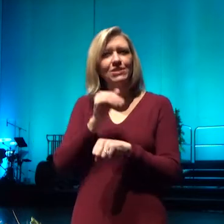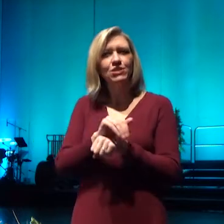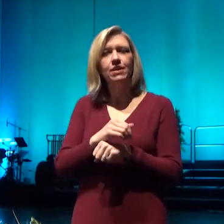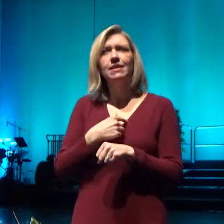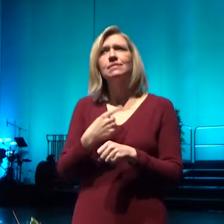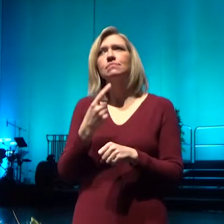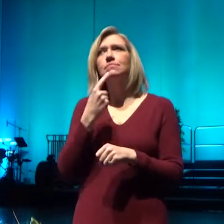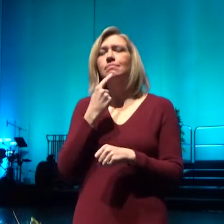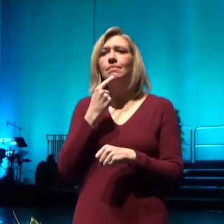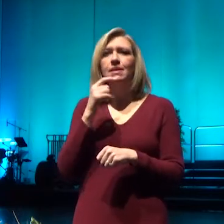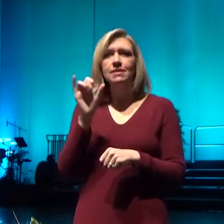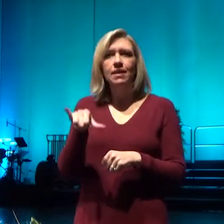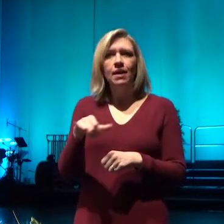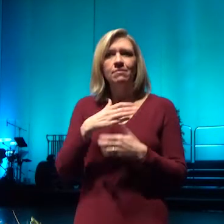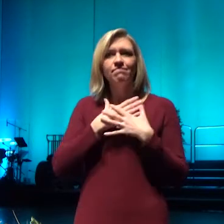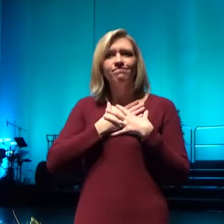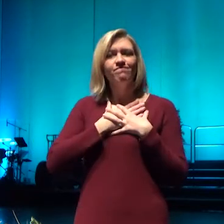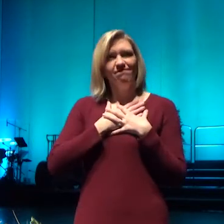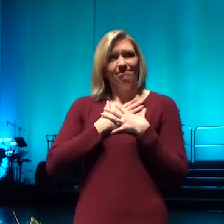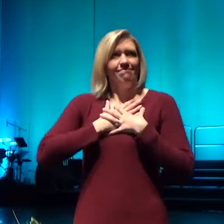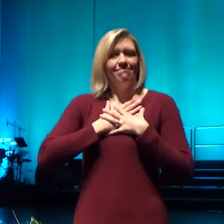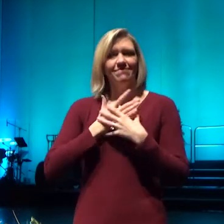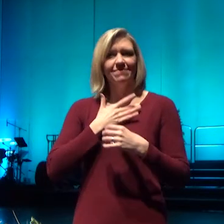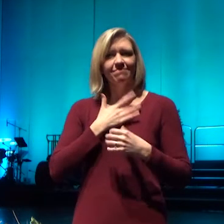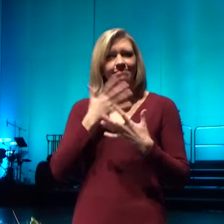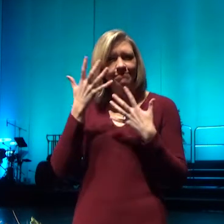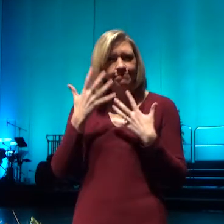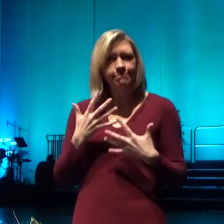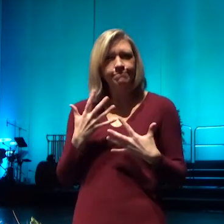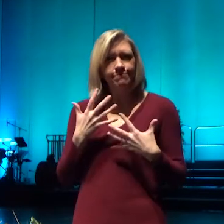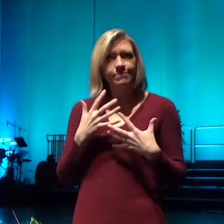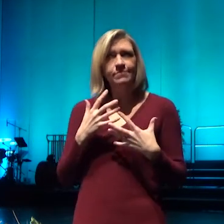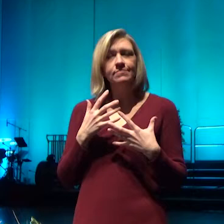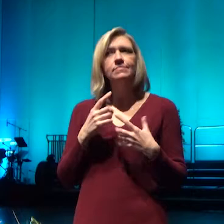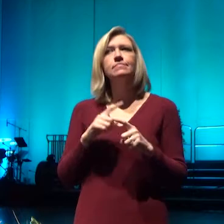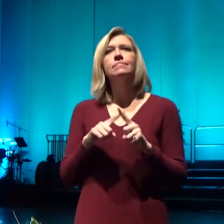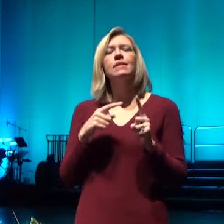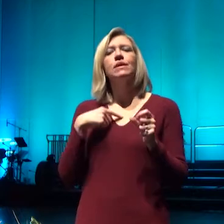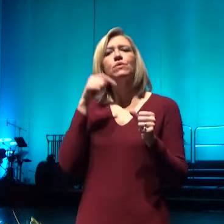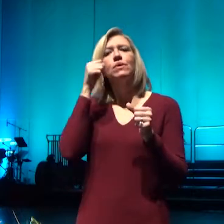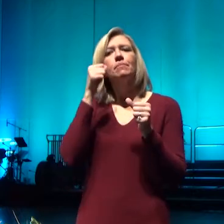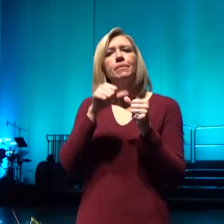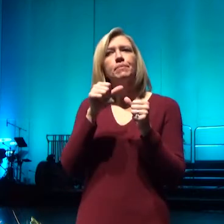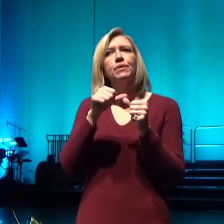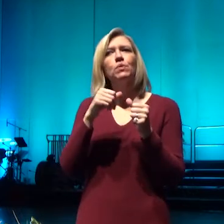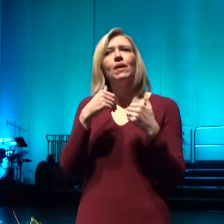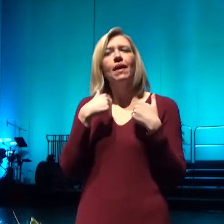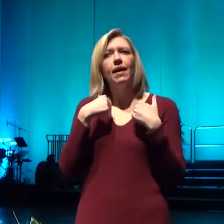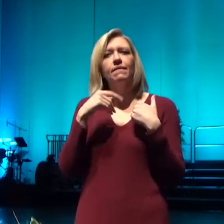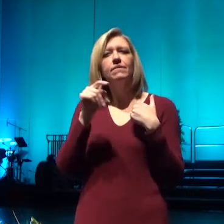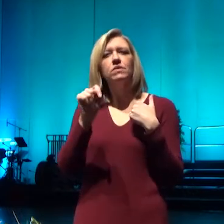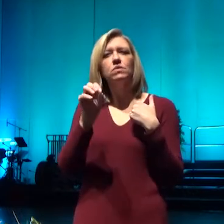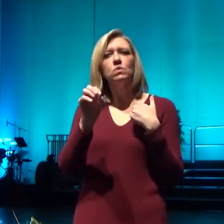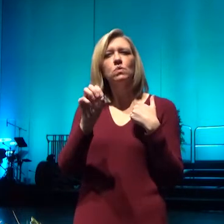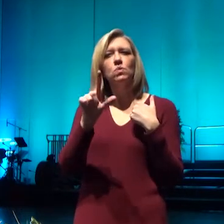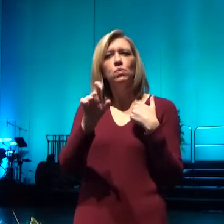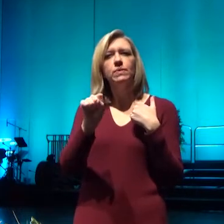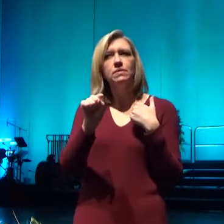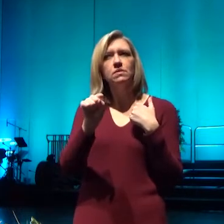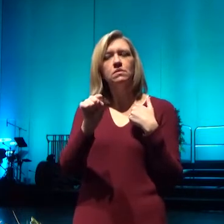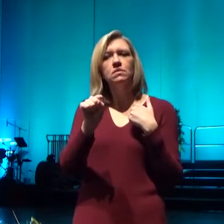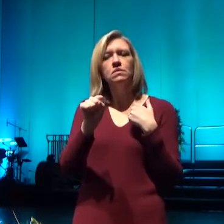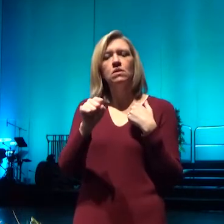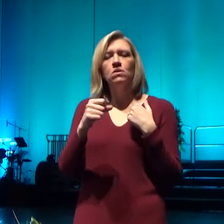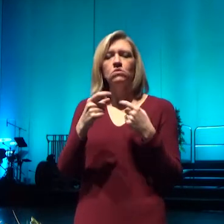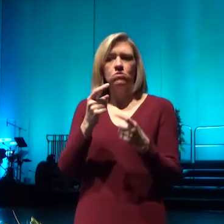that so much. And it makes me kind of sad until I remember that we have tools that, yes,